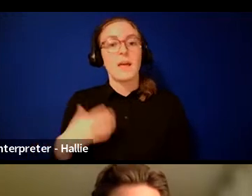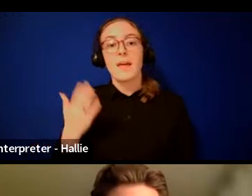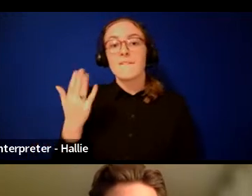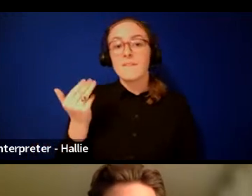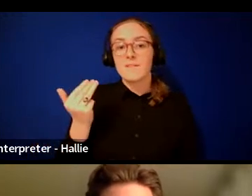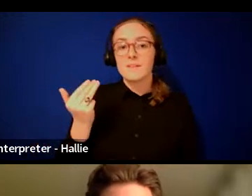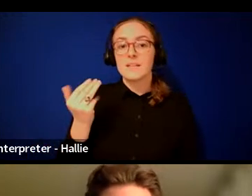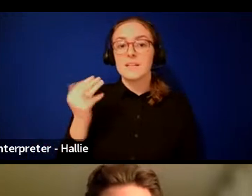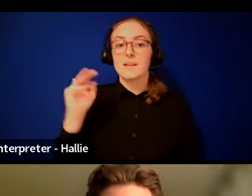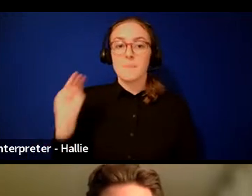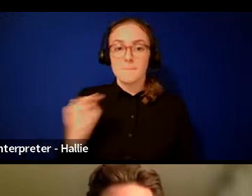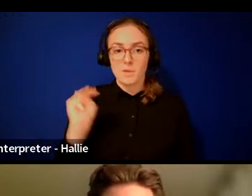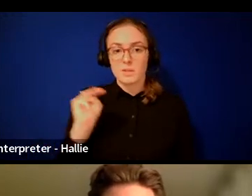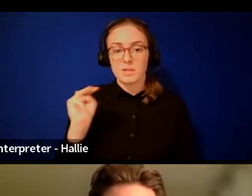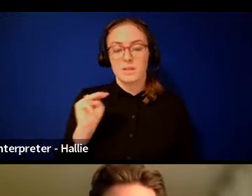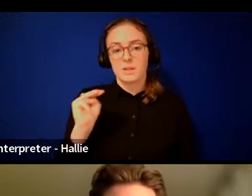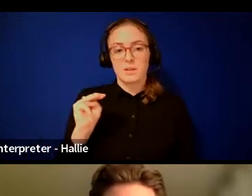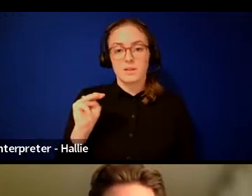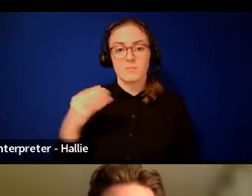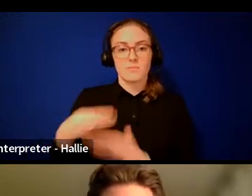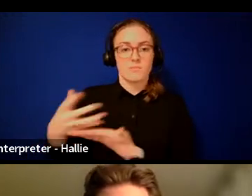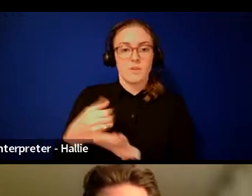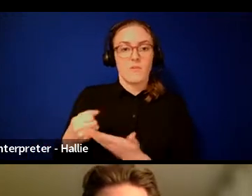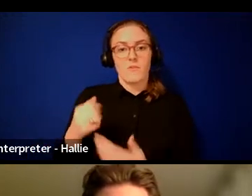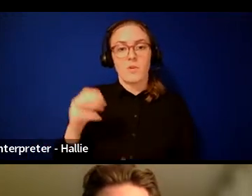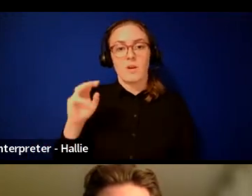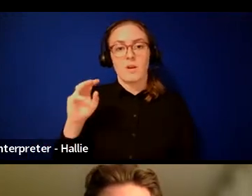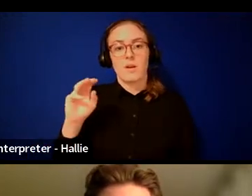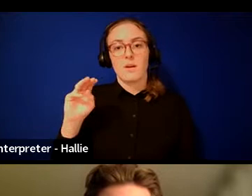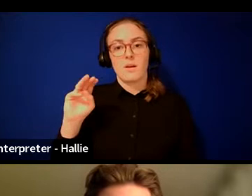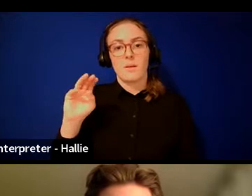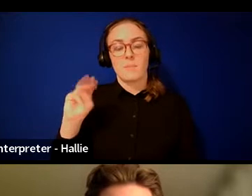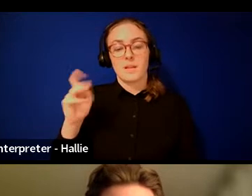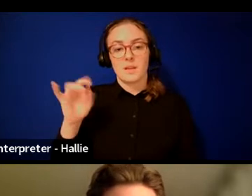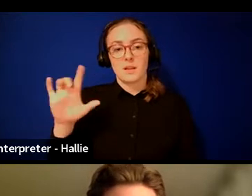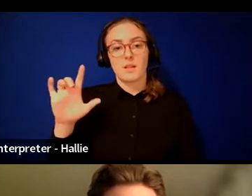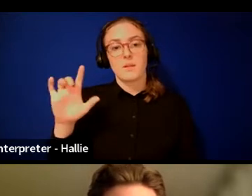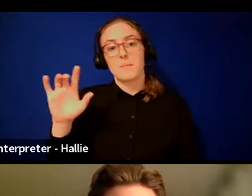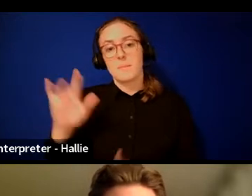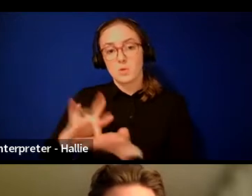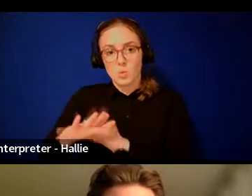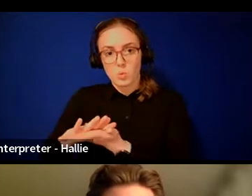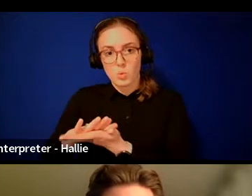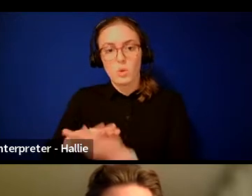million additional funds for Carmel School, the site renovation in Ivy City,